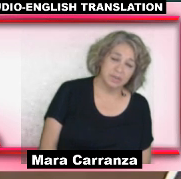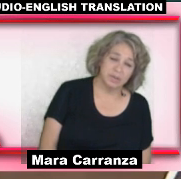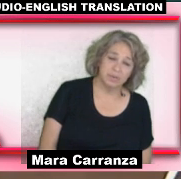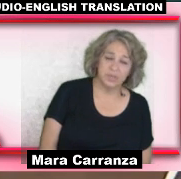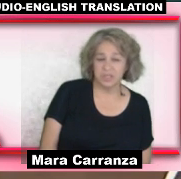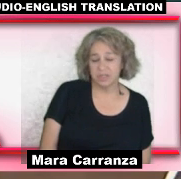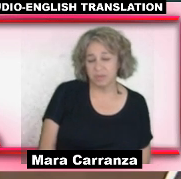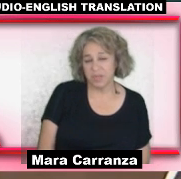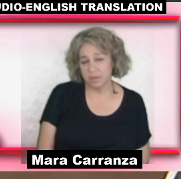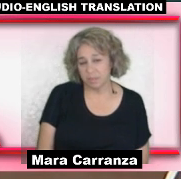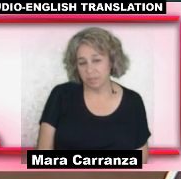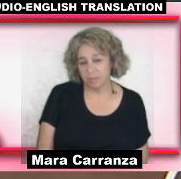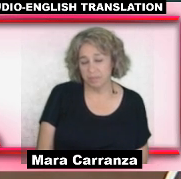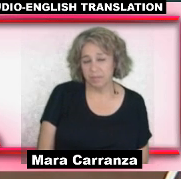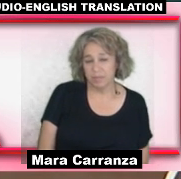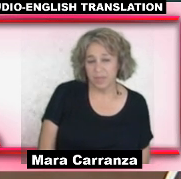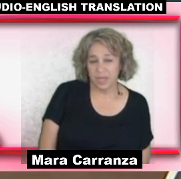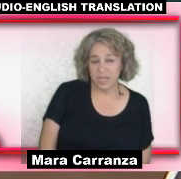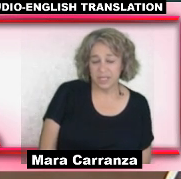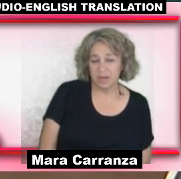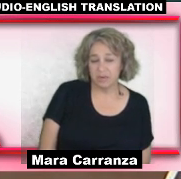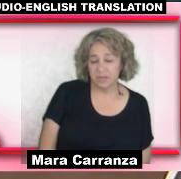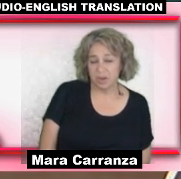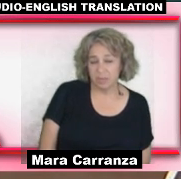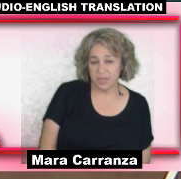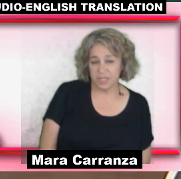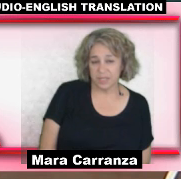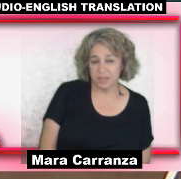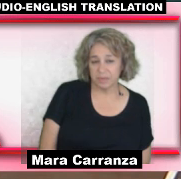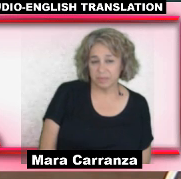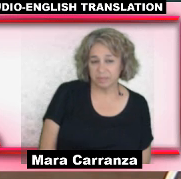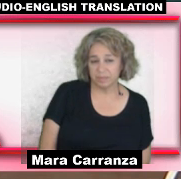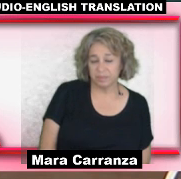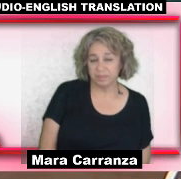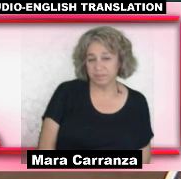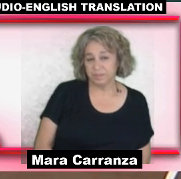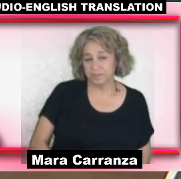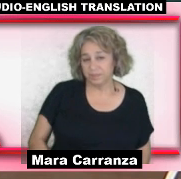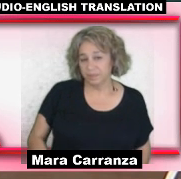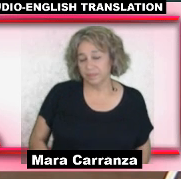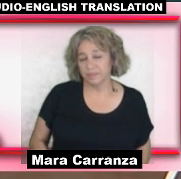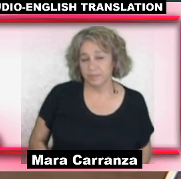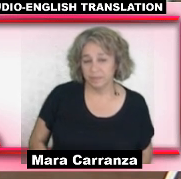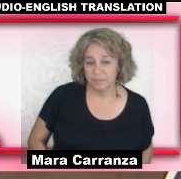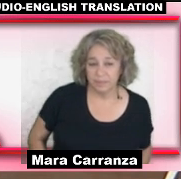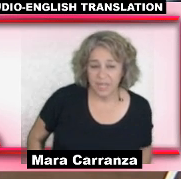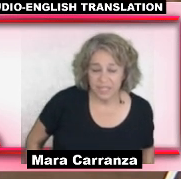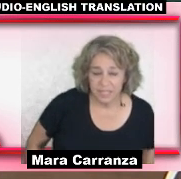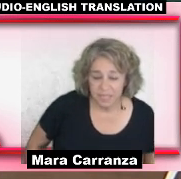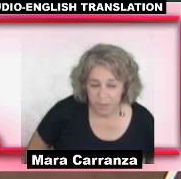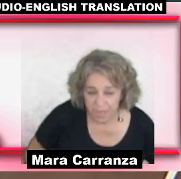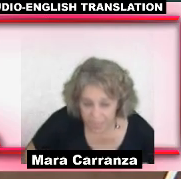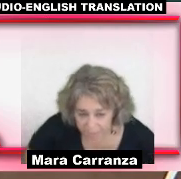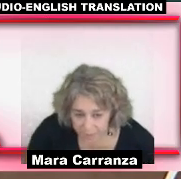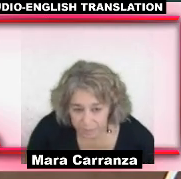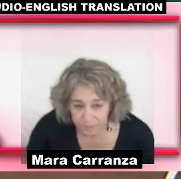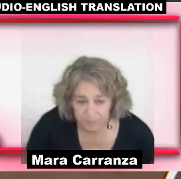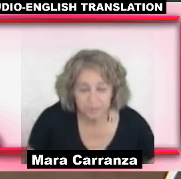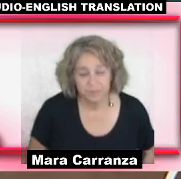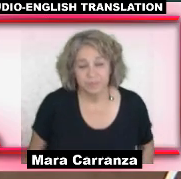General, which used to be autónoma. Is now autonomous. Es independiente. It's